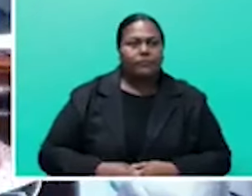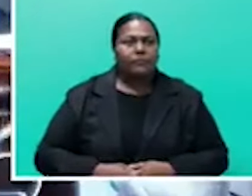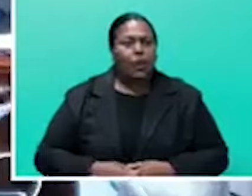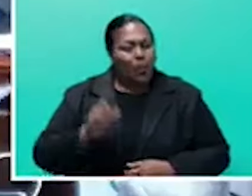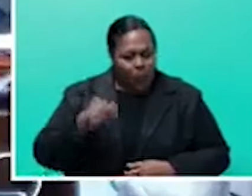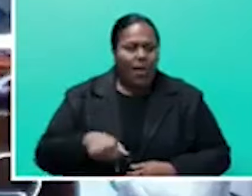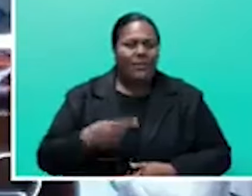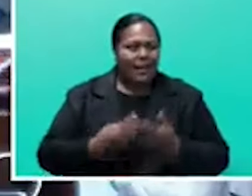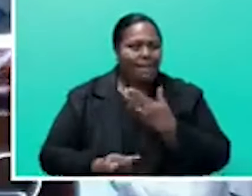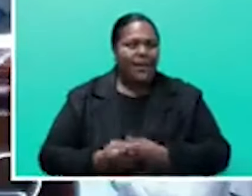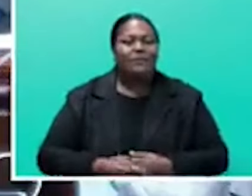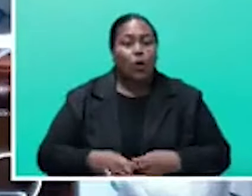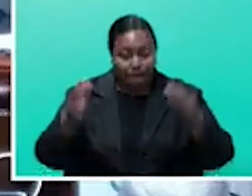Speaker,